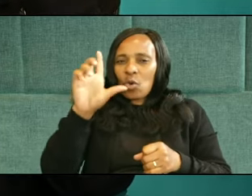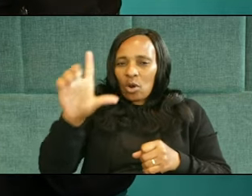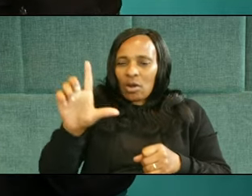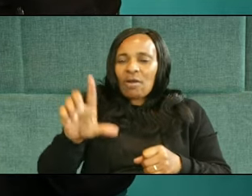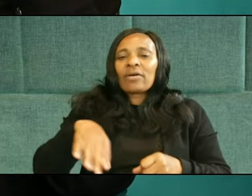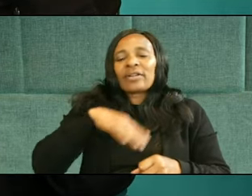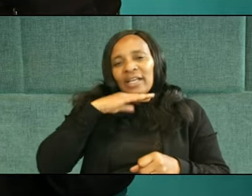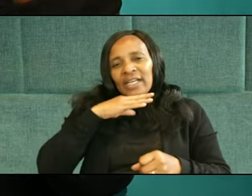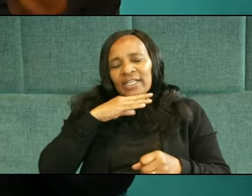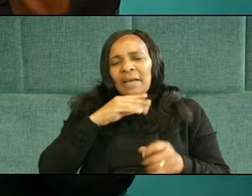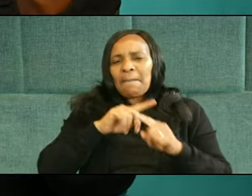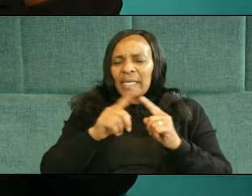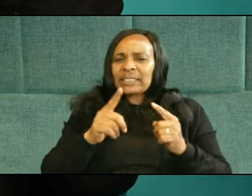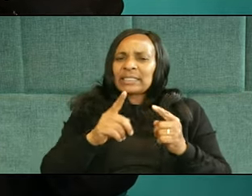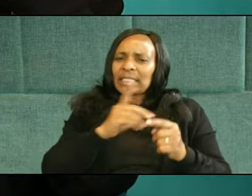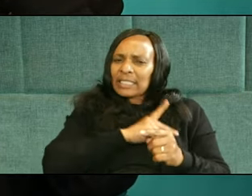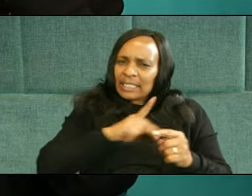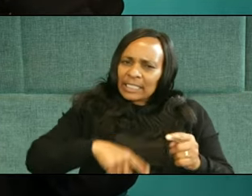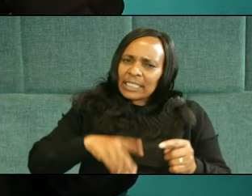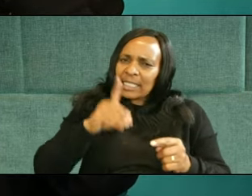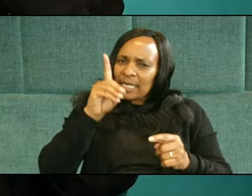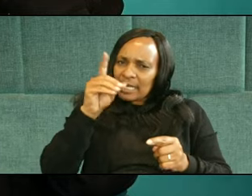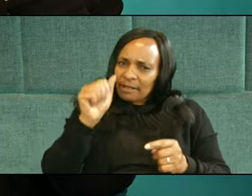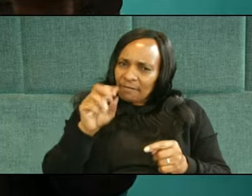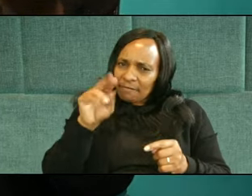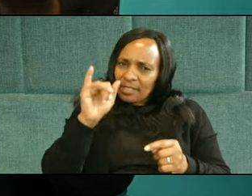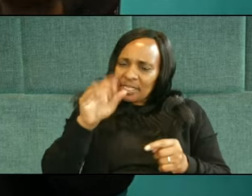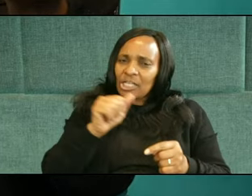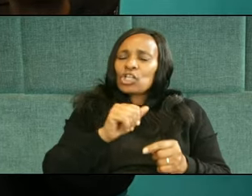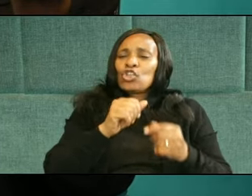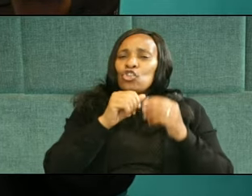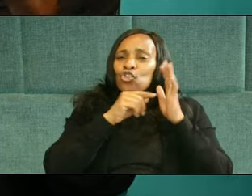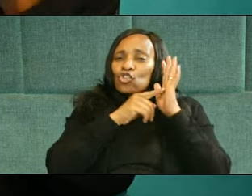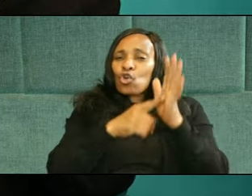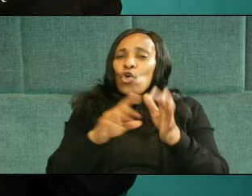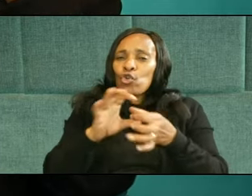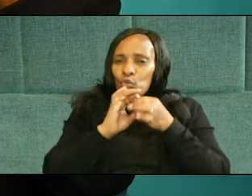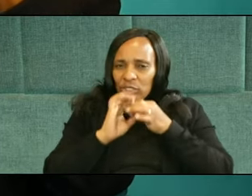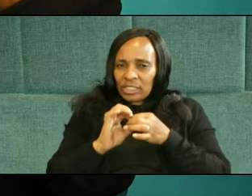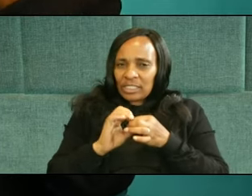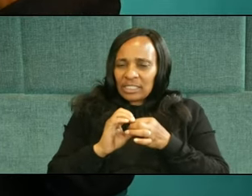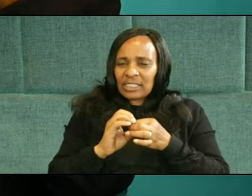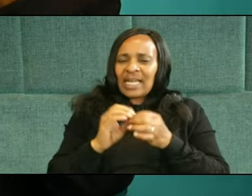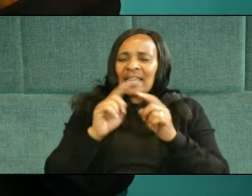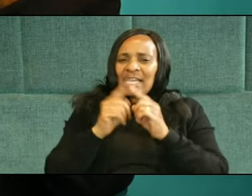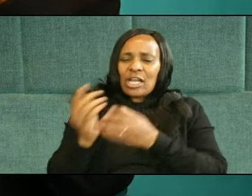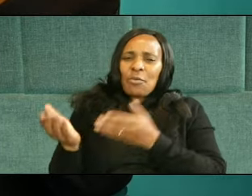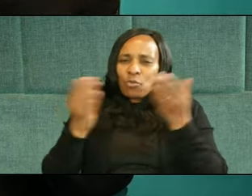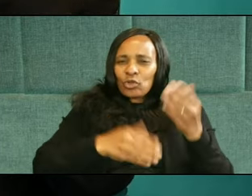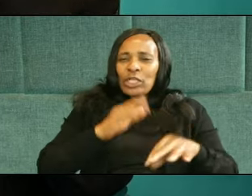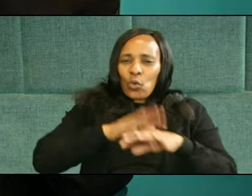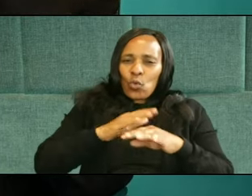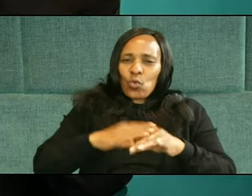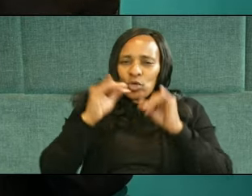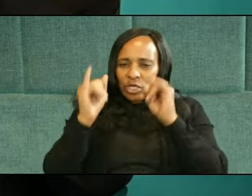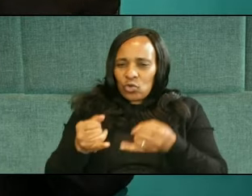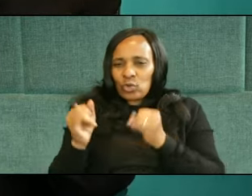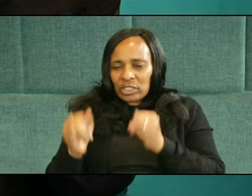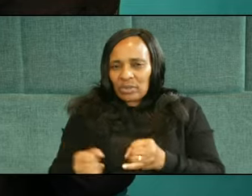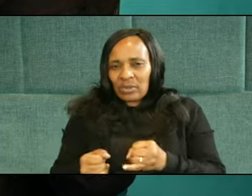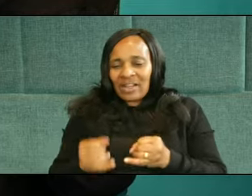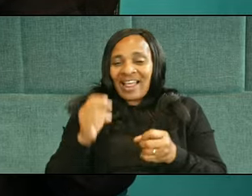unity by mourning for the king, by even slaying the person who brought the purported good news that King Saul is